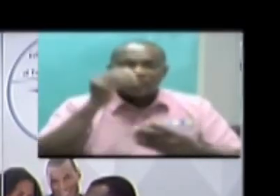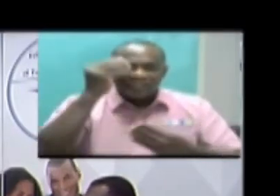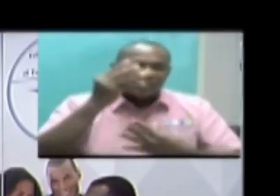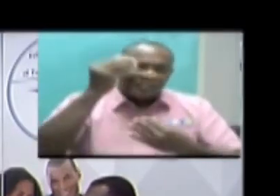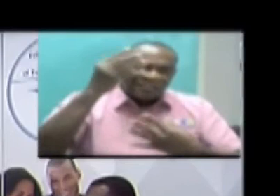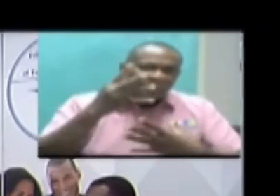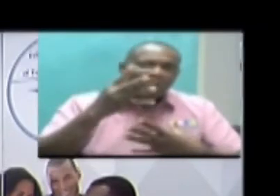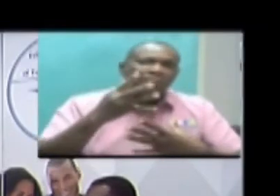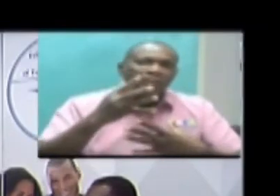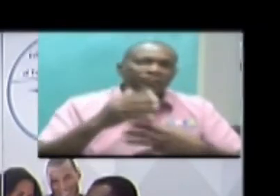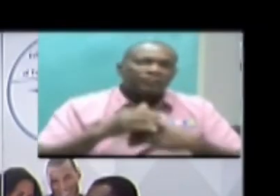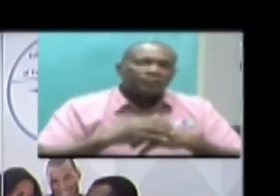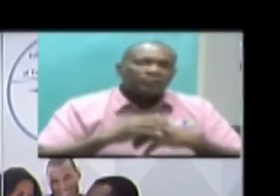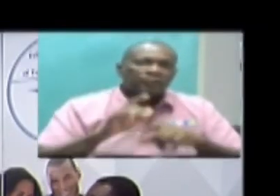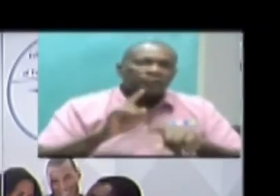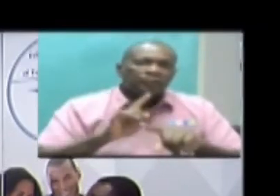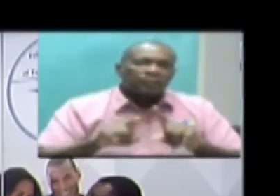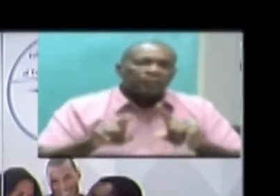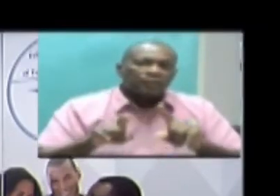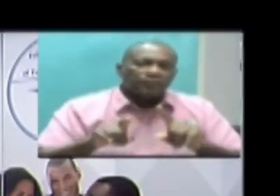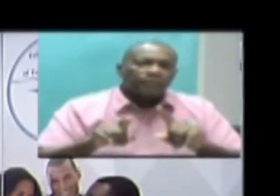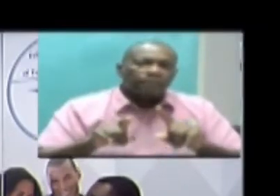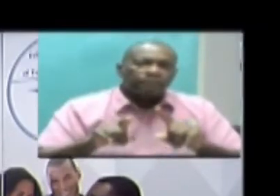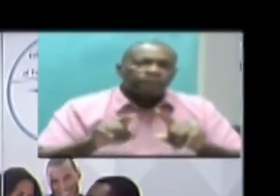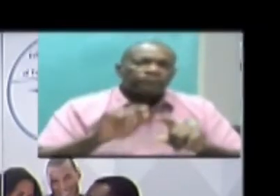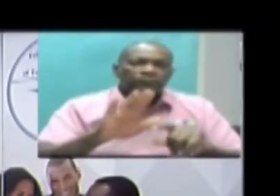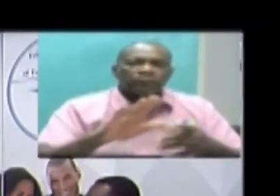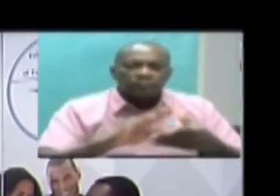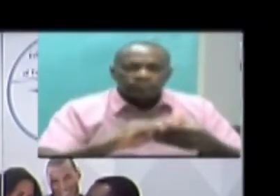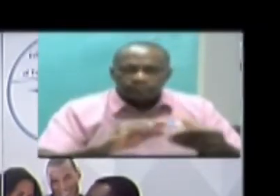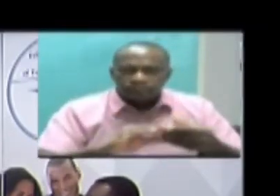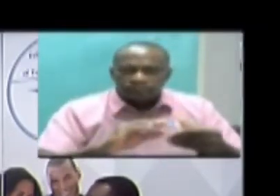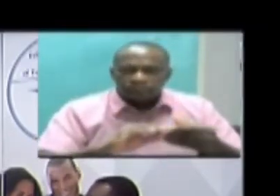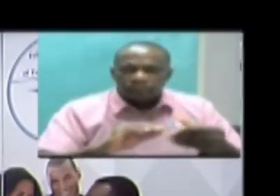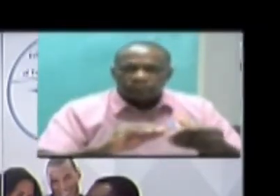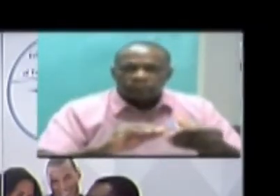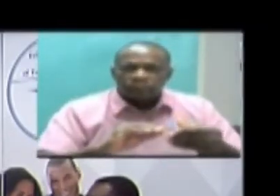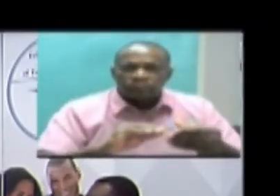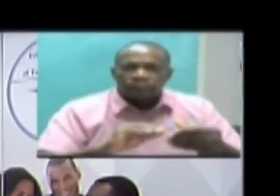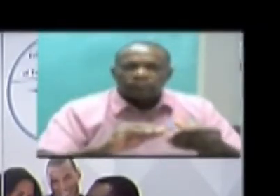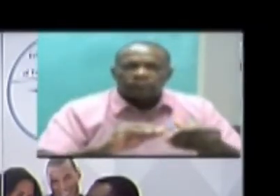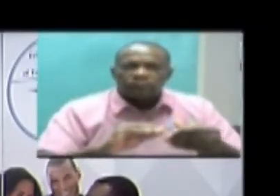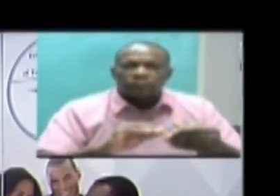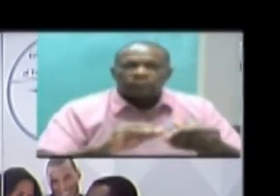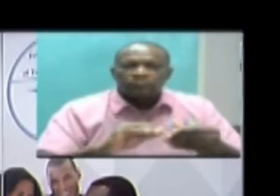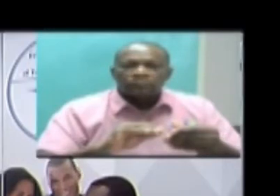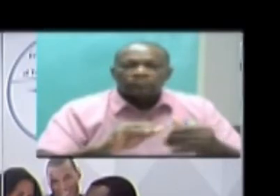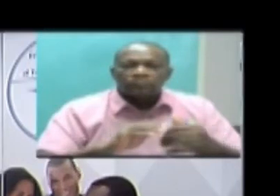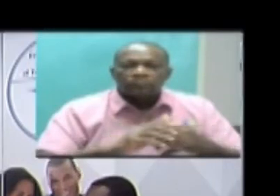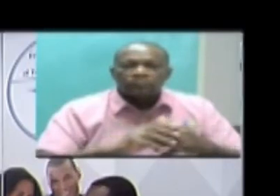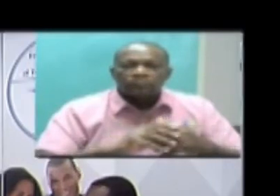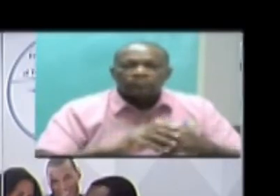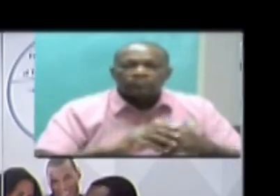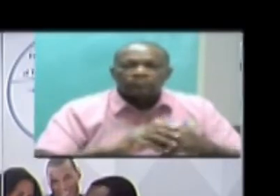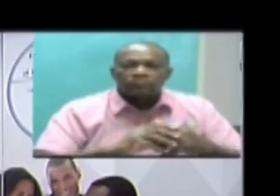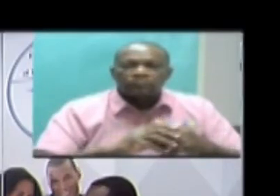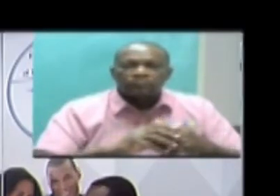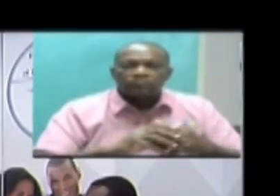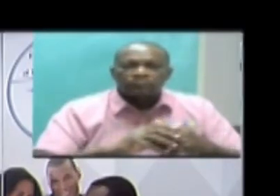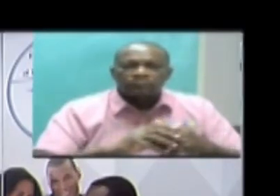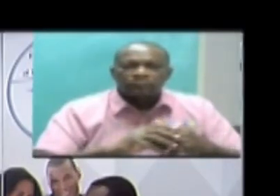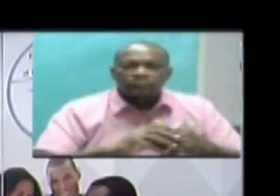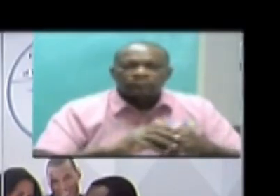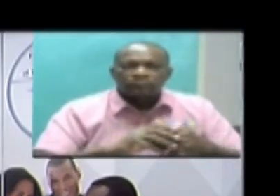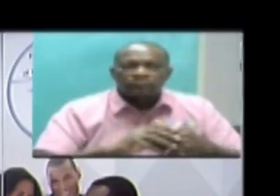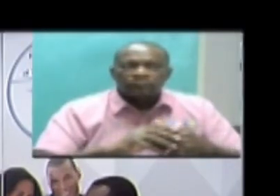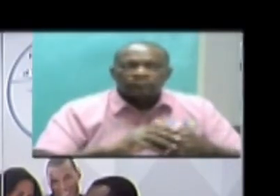lot from what you all are saying on the panel right now. And what I would like to do... the real benefit, I would like to watch it with my